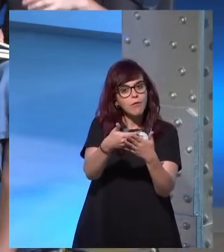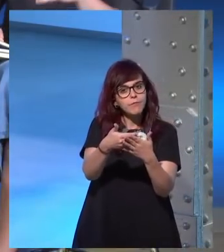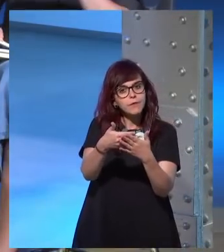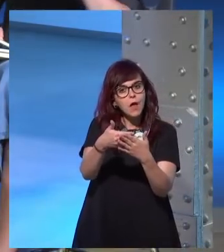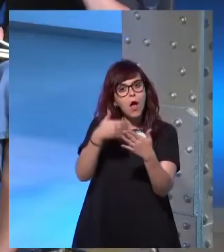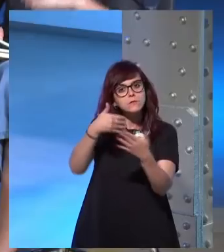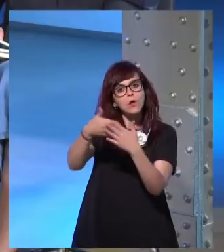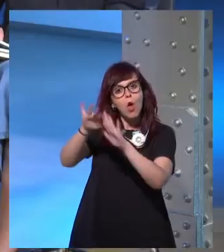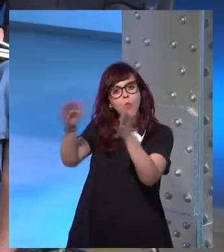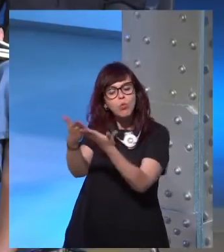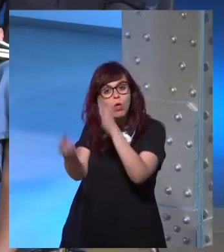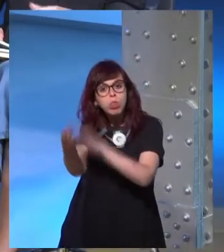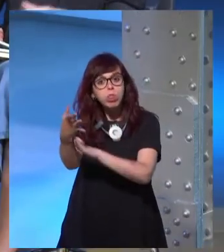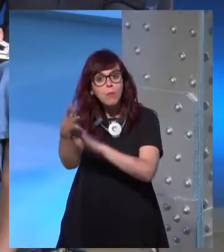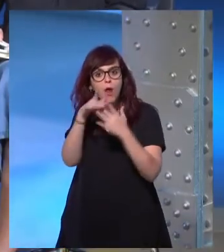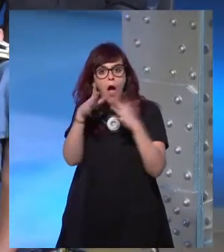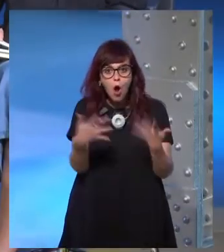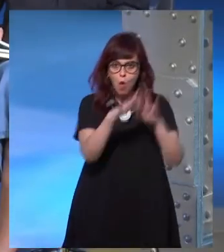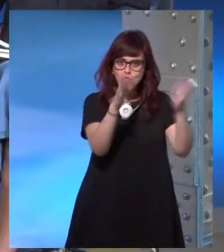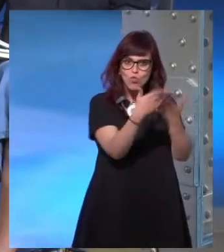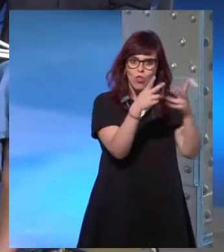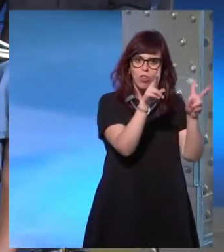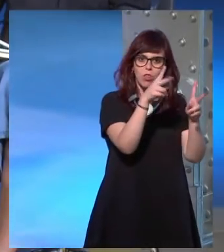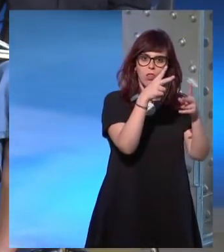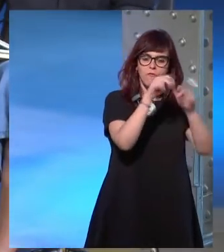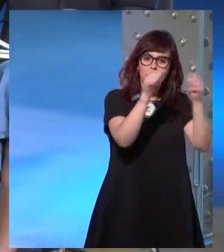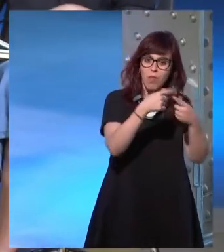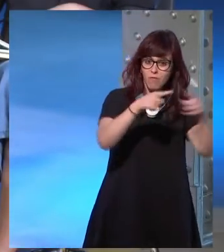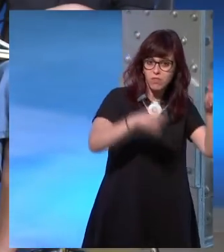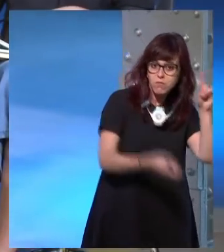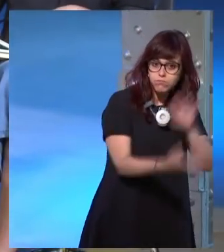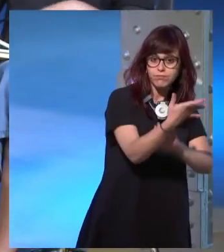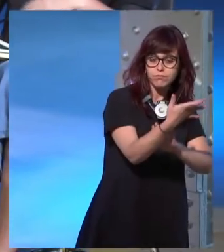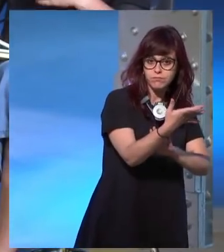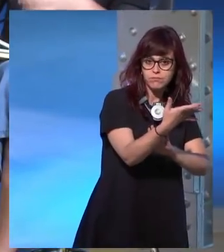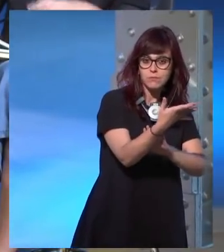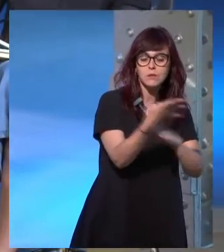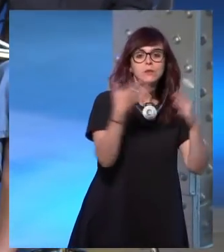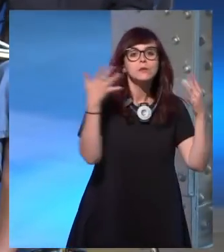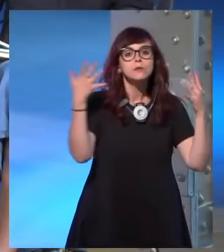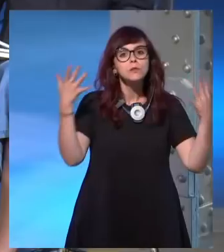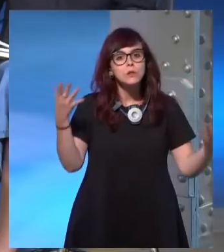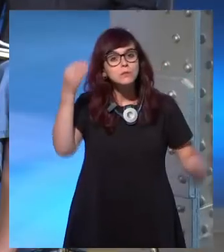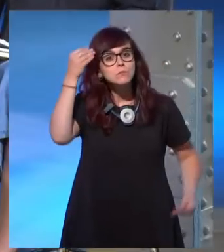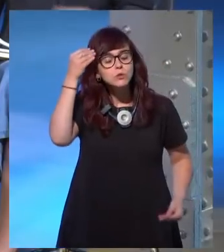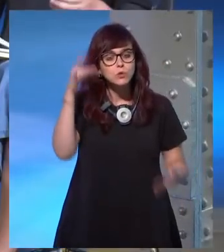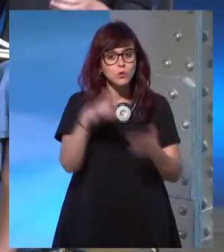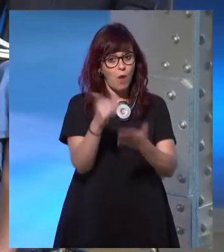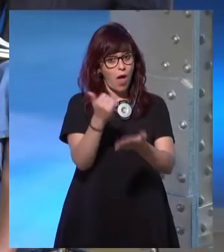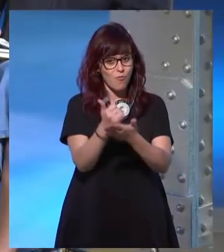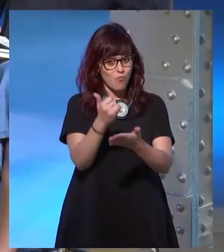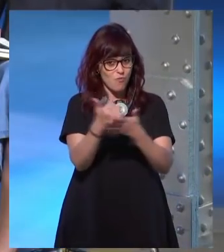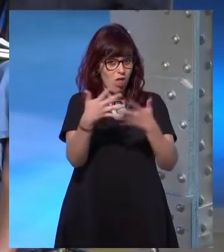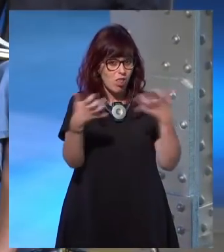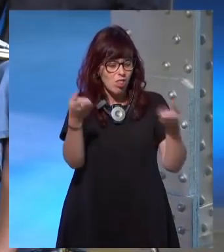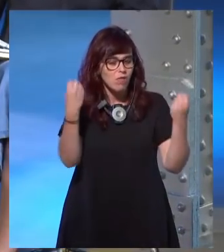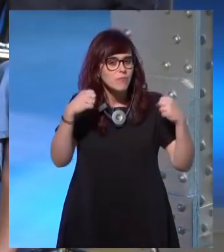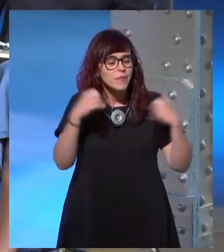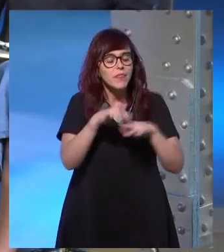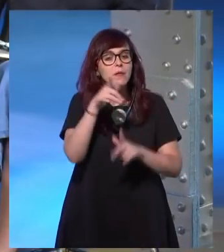a certain manner, and we can turn it around and create it in a different manner. There's a sentence in one of your essays that I think we need to